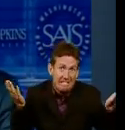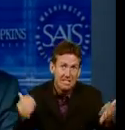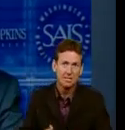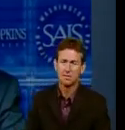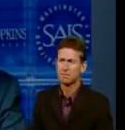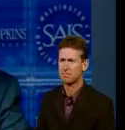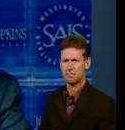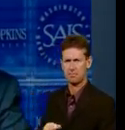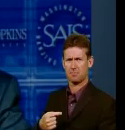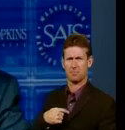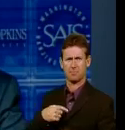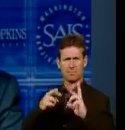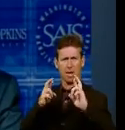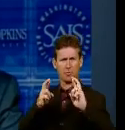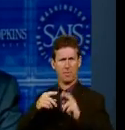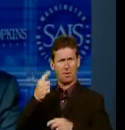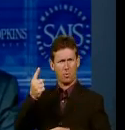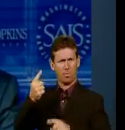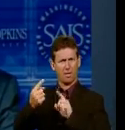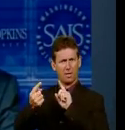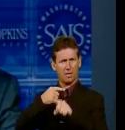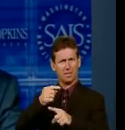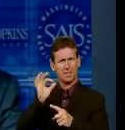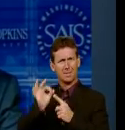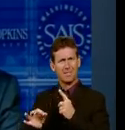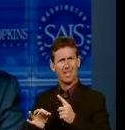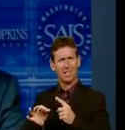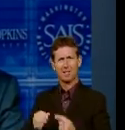I was hoping your answer might be a little more specific.